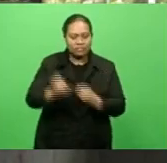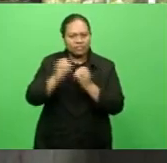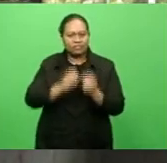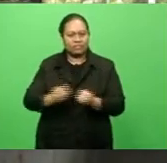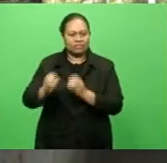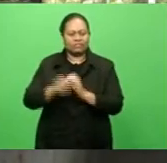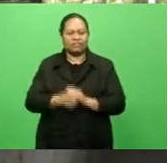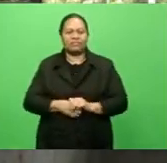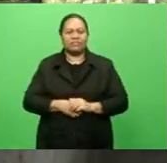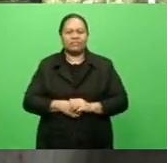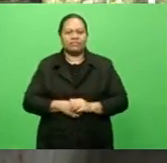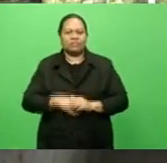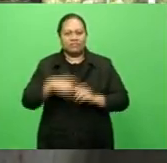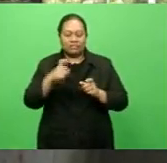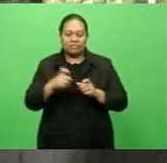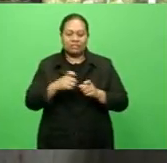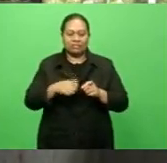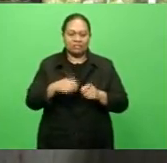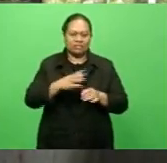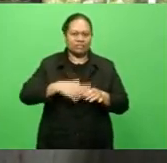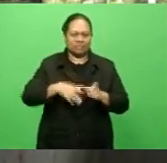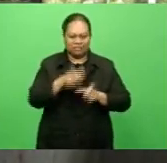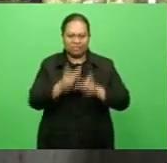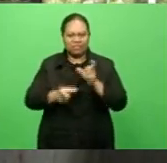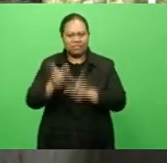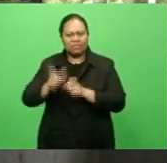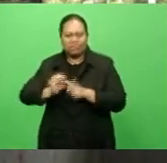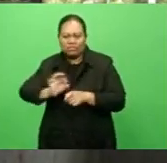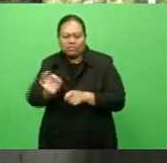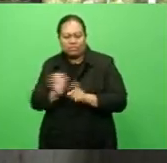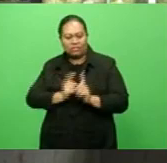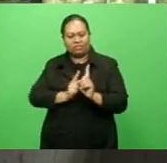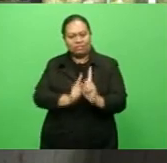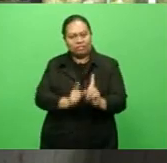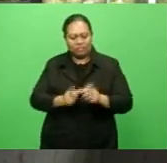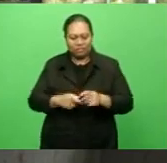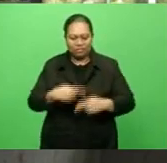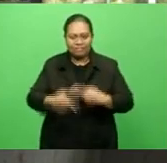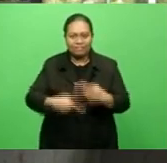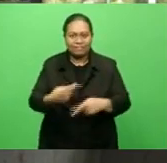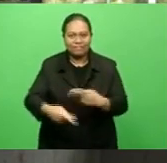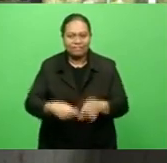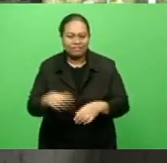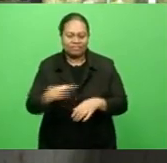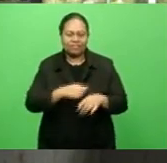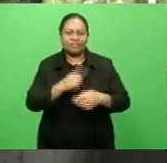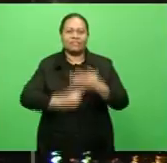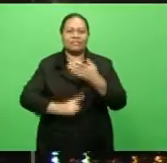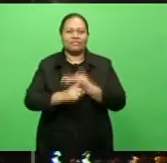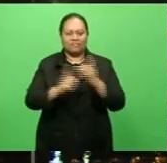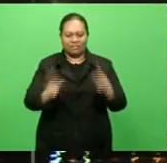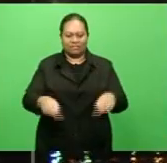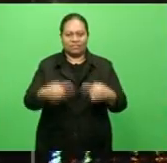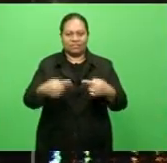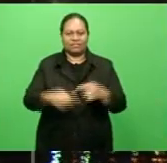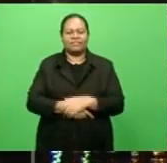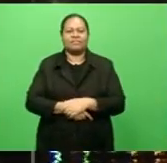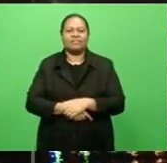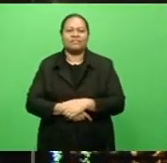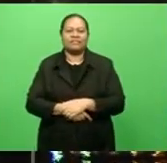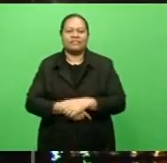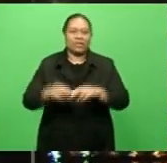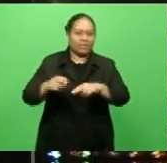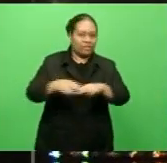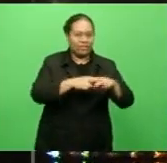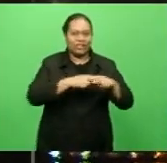the necessary stakeholders find out that you haven't followed the right process in getting your tournament sanctioned. The Fiji